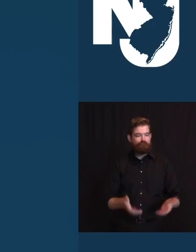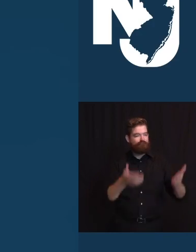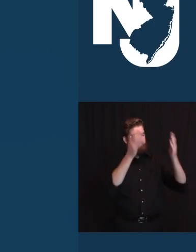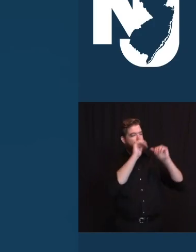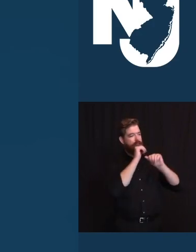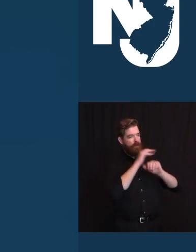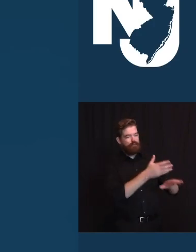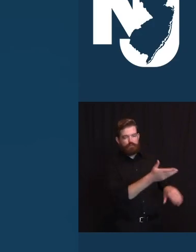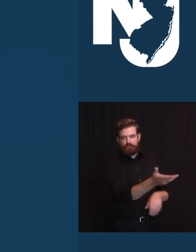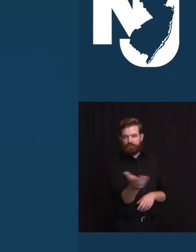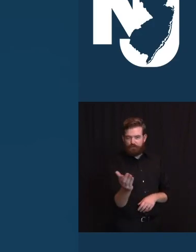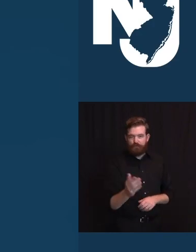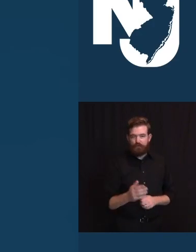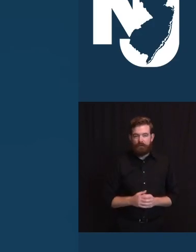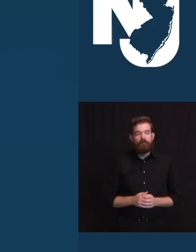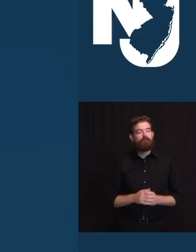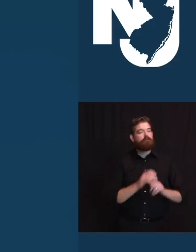service to our nation.